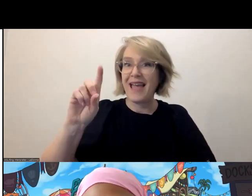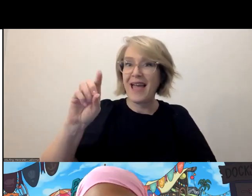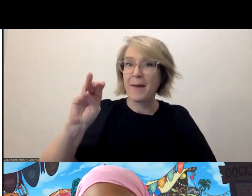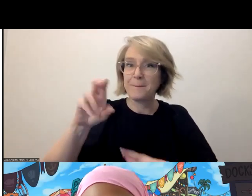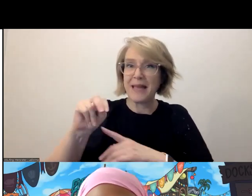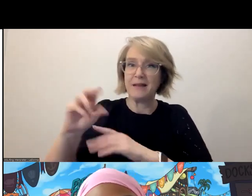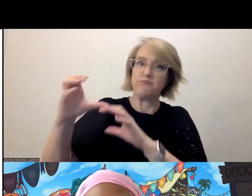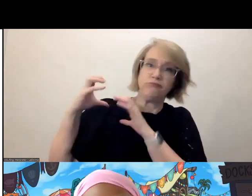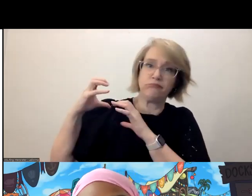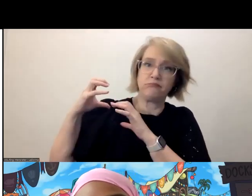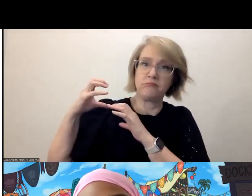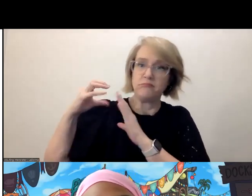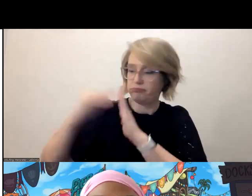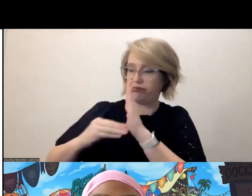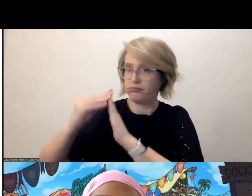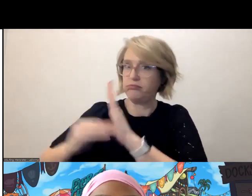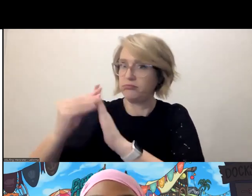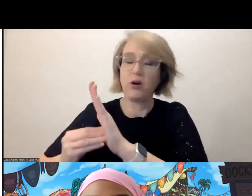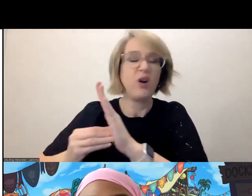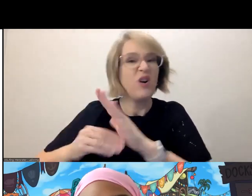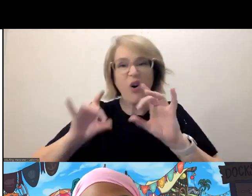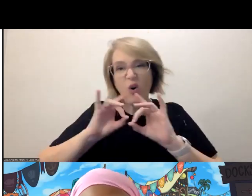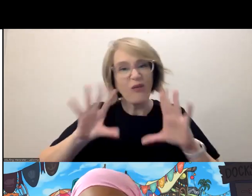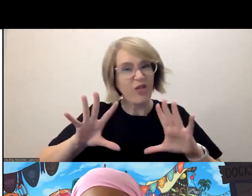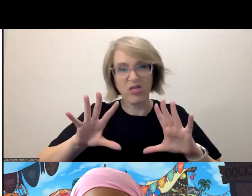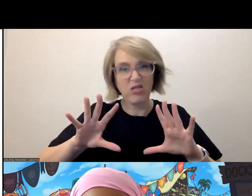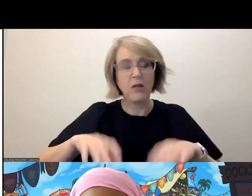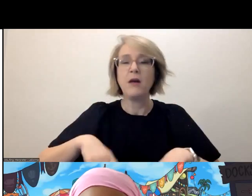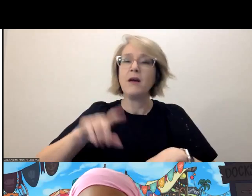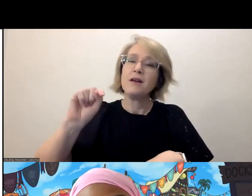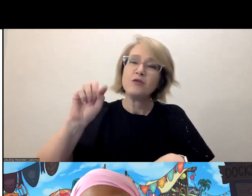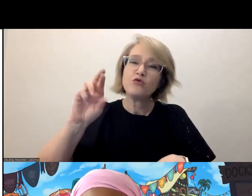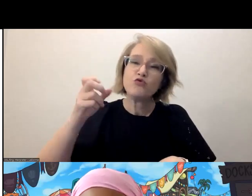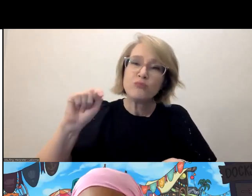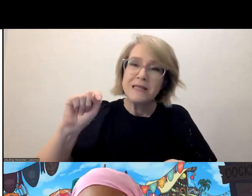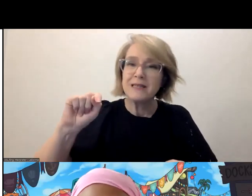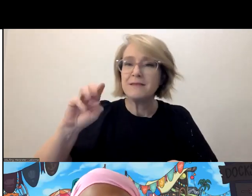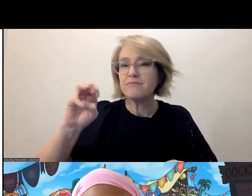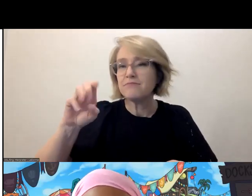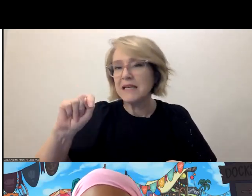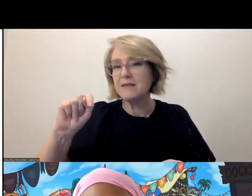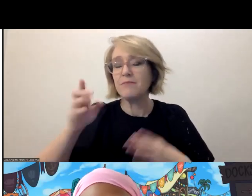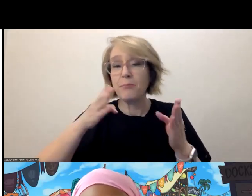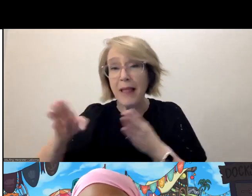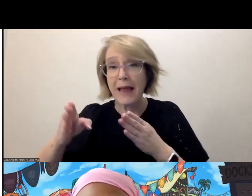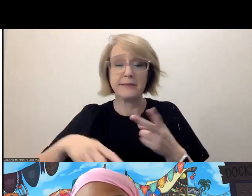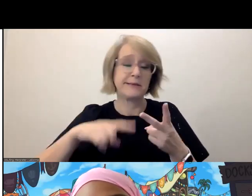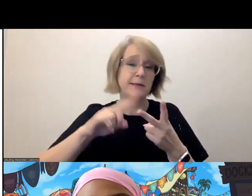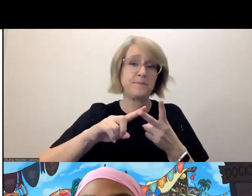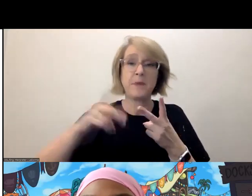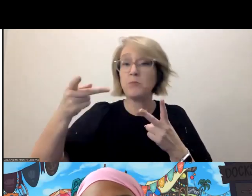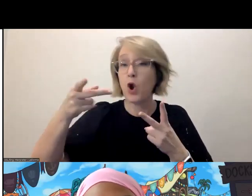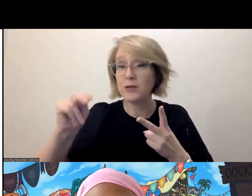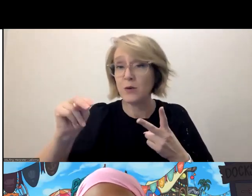just absolutely atrocious. The treatment plans that they're creating, the progress notes, is just nonstop